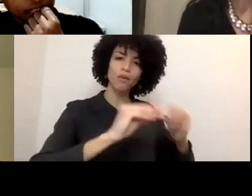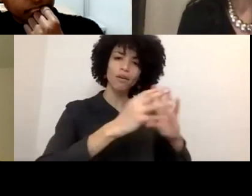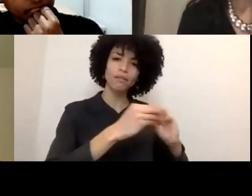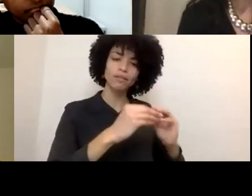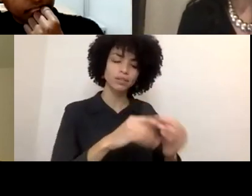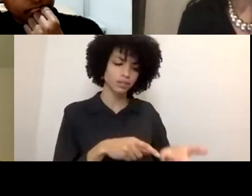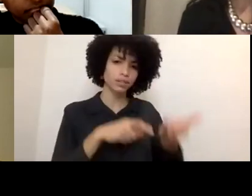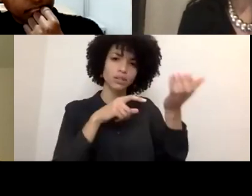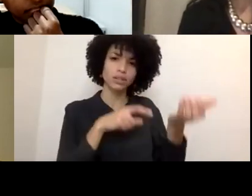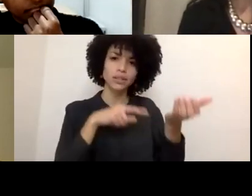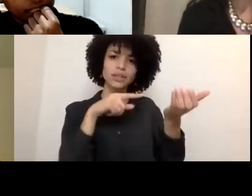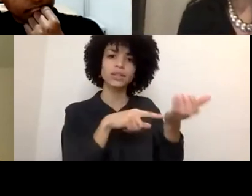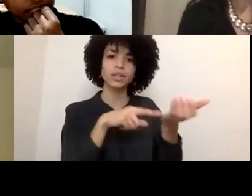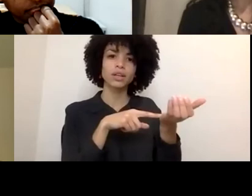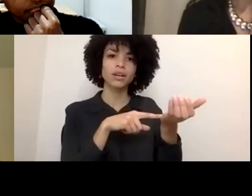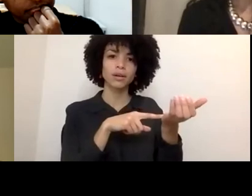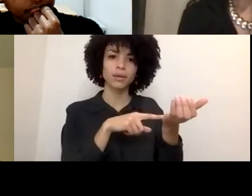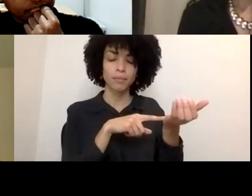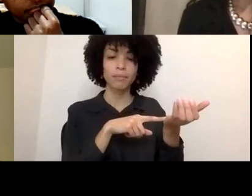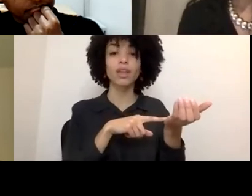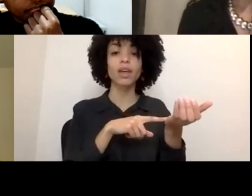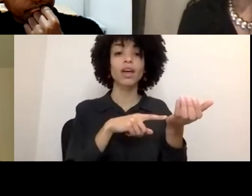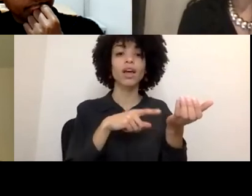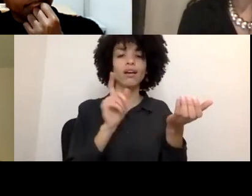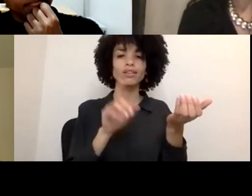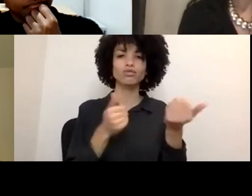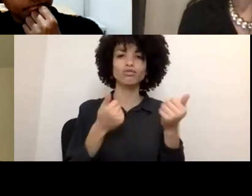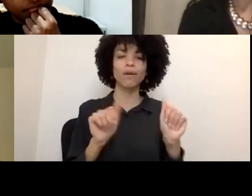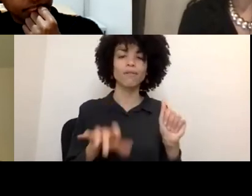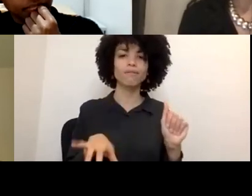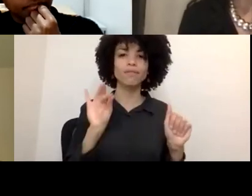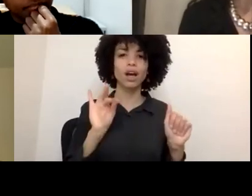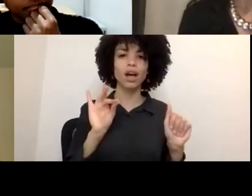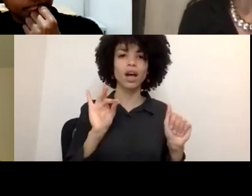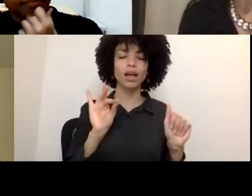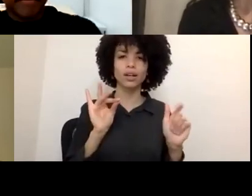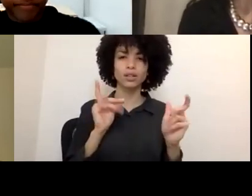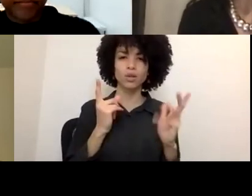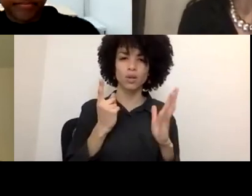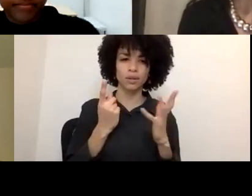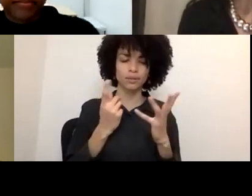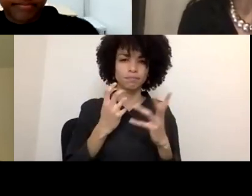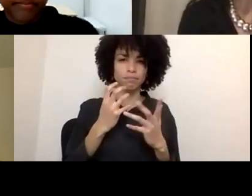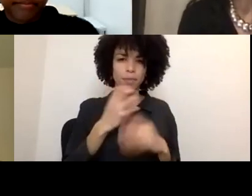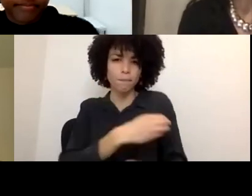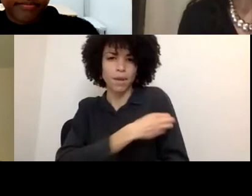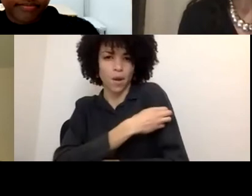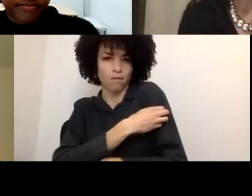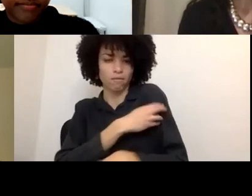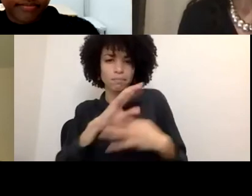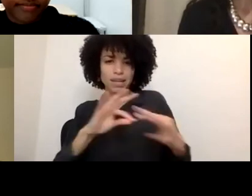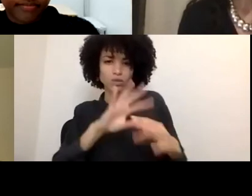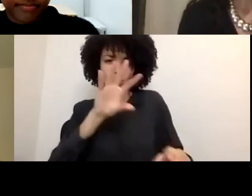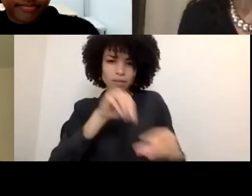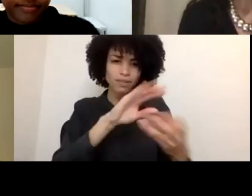from these flattening, sort of essentializing narratives, but try to find the richness in them. So